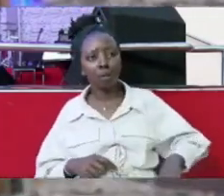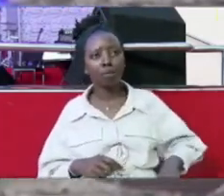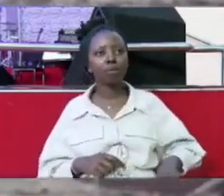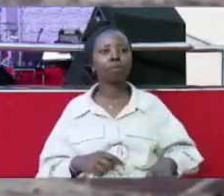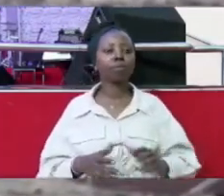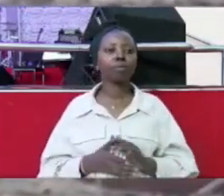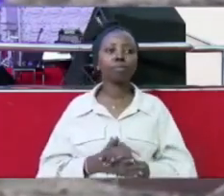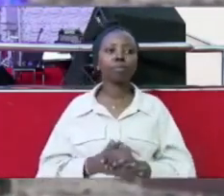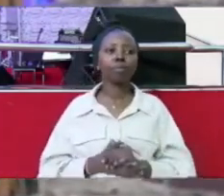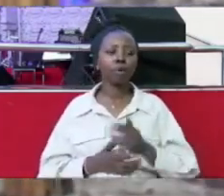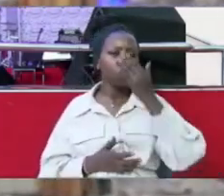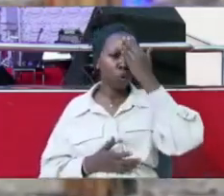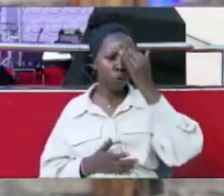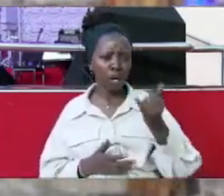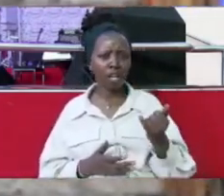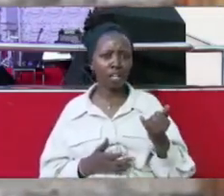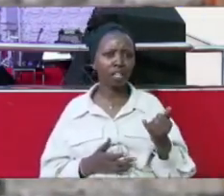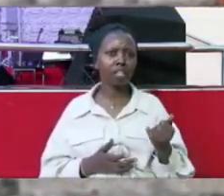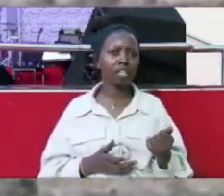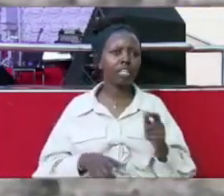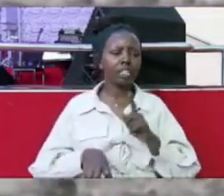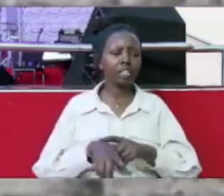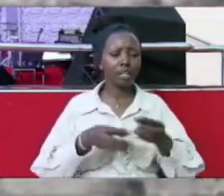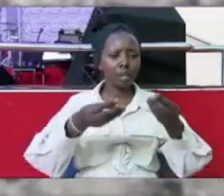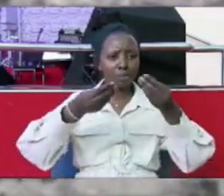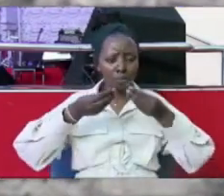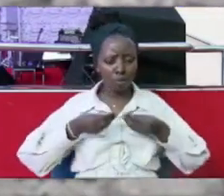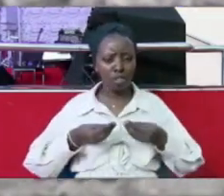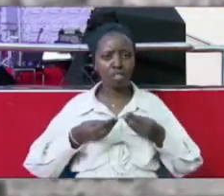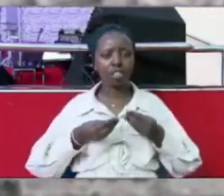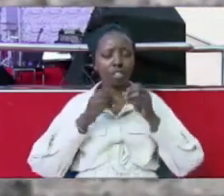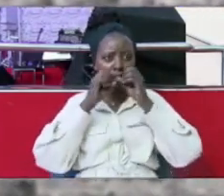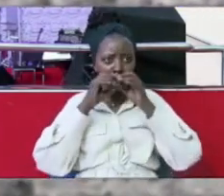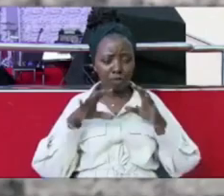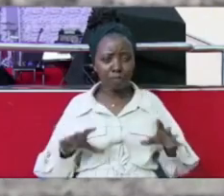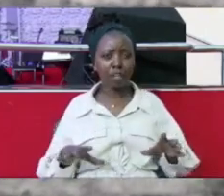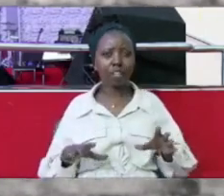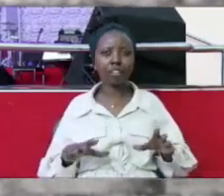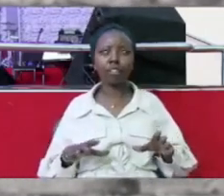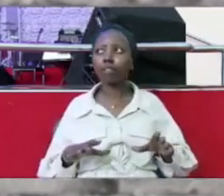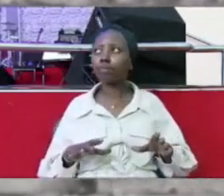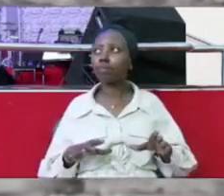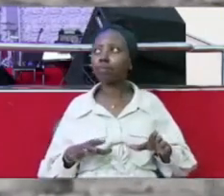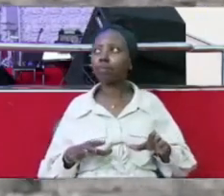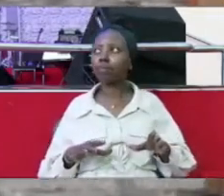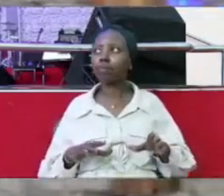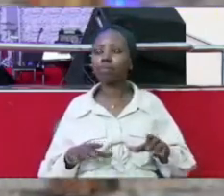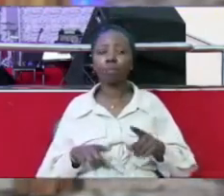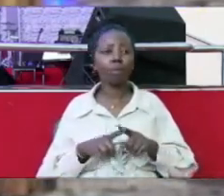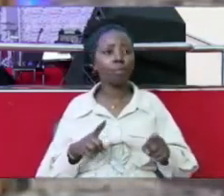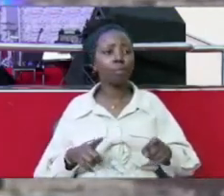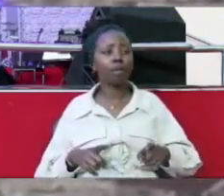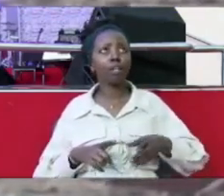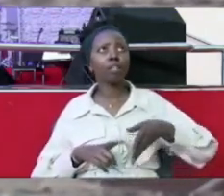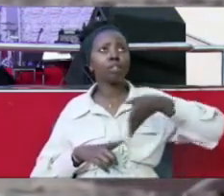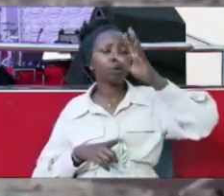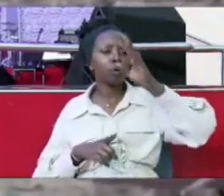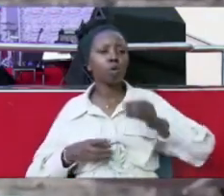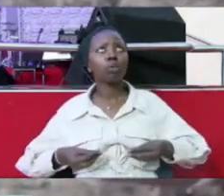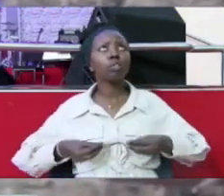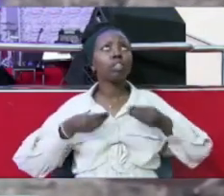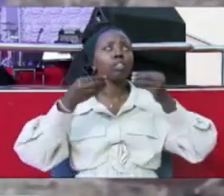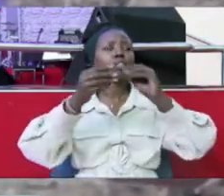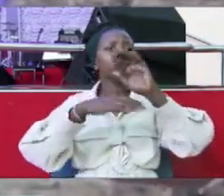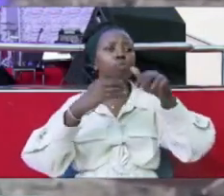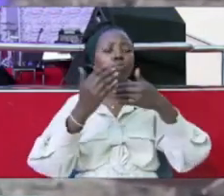wa Mungu. Because us is to receive the blessing. Kwa sababu sisi ni kuchukua ama kutoa baraka. But God receives all of the glory. Ila